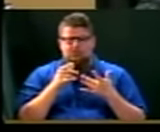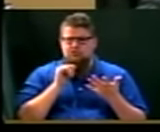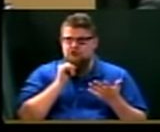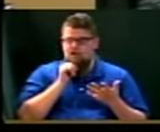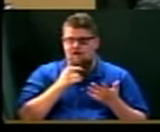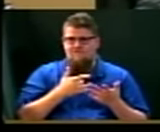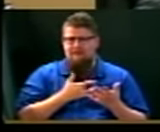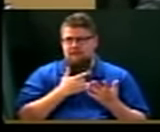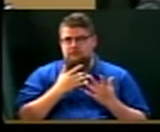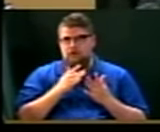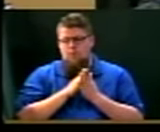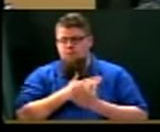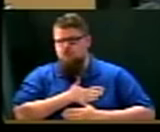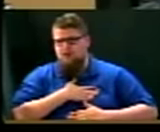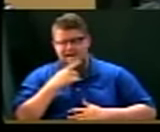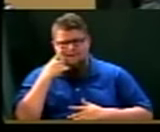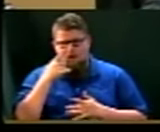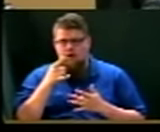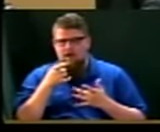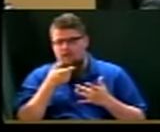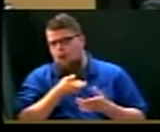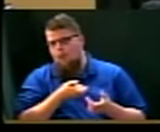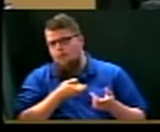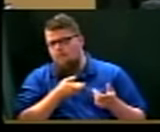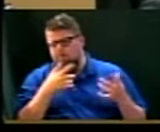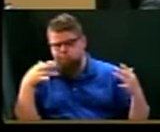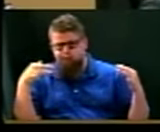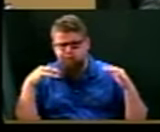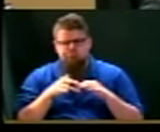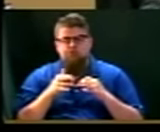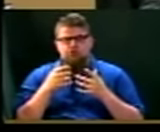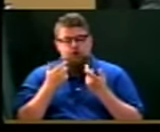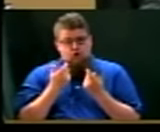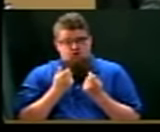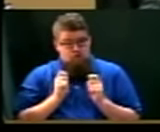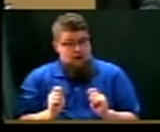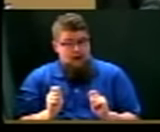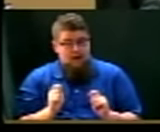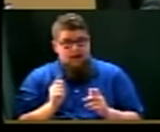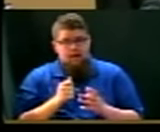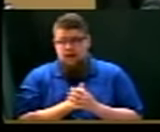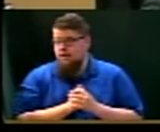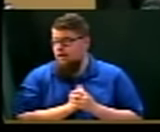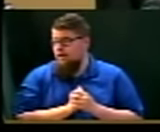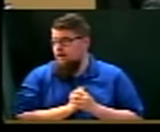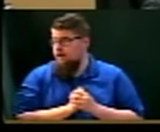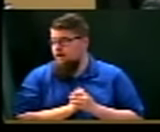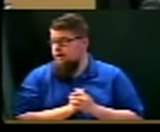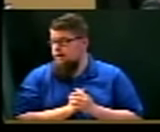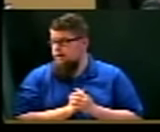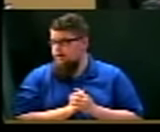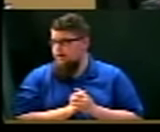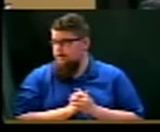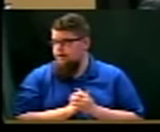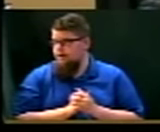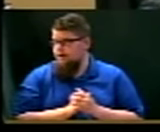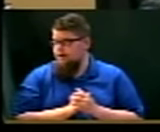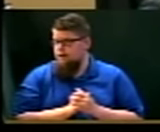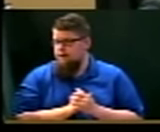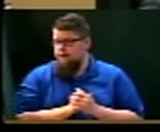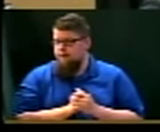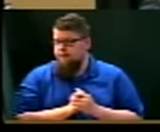for pulling this together and trying, because it... I feel appreciated. I felt my integrity